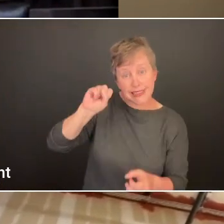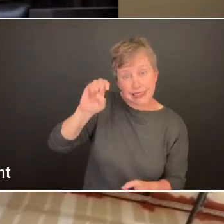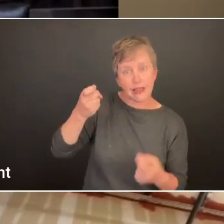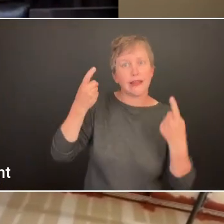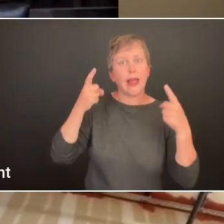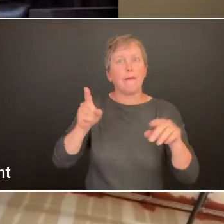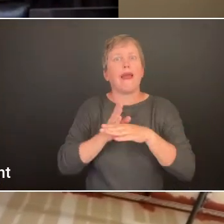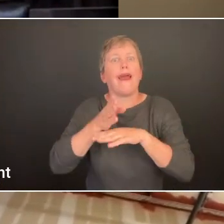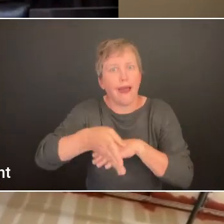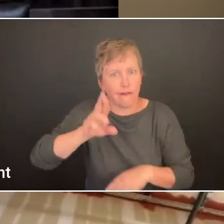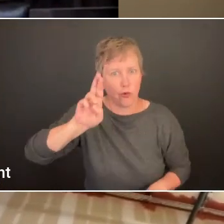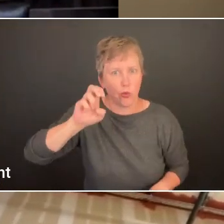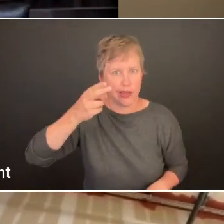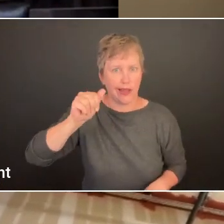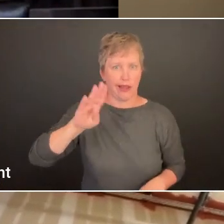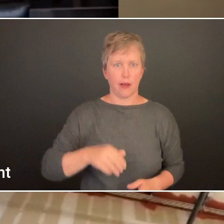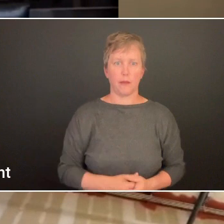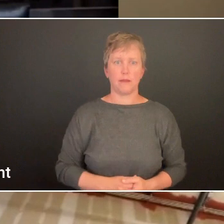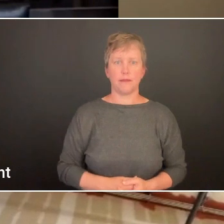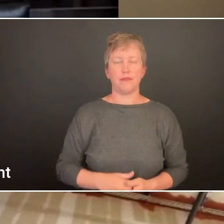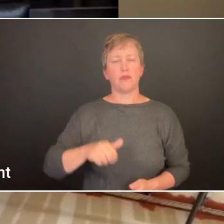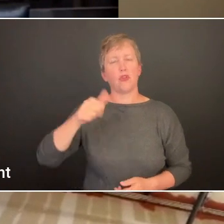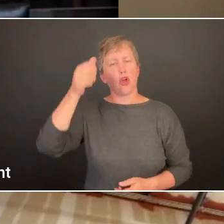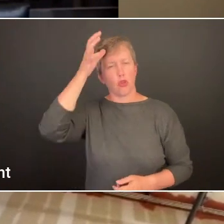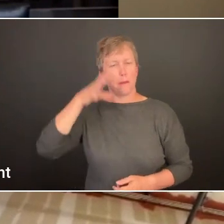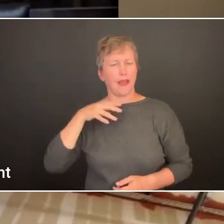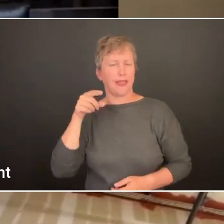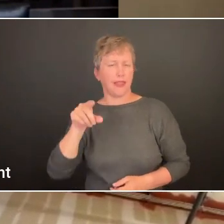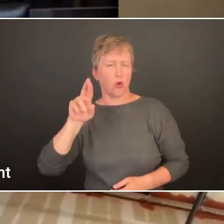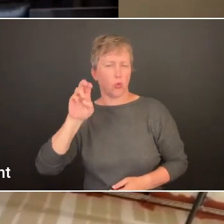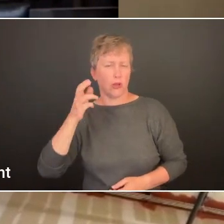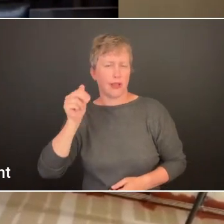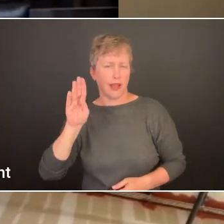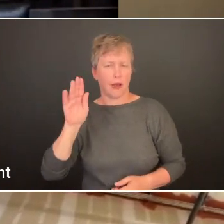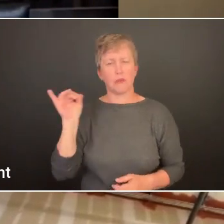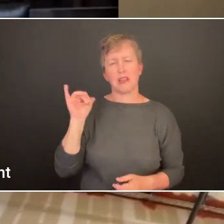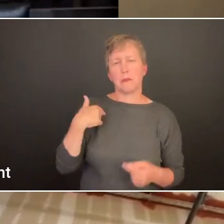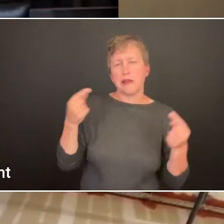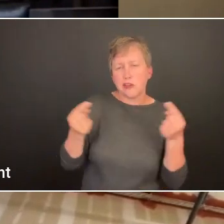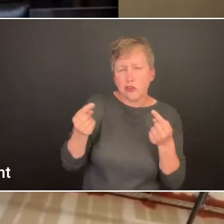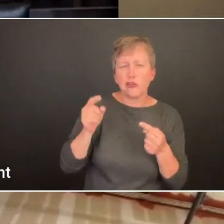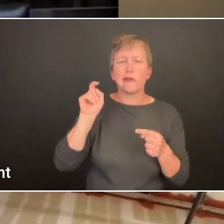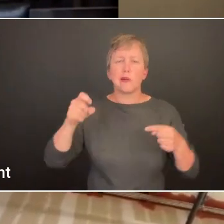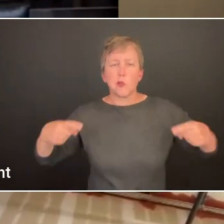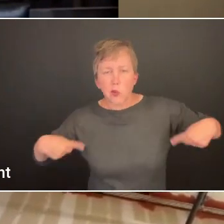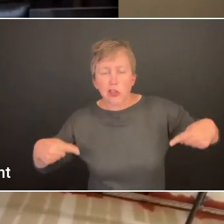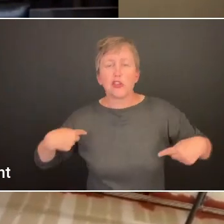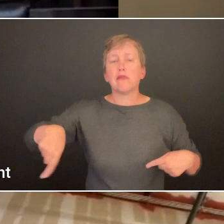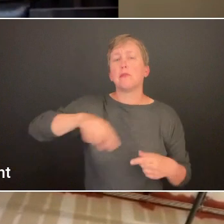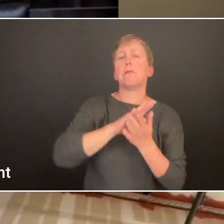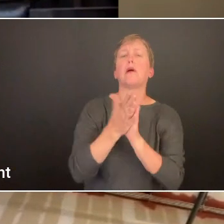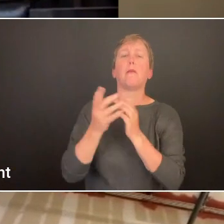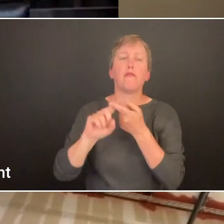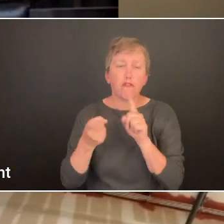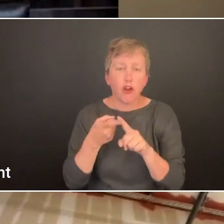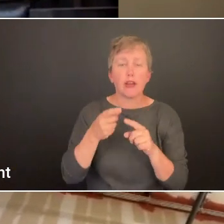learned about sexuality was after rehab, after I connected with other guys in chairs that had been injured for 10 plus